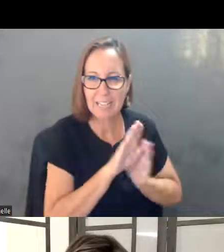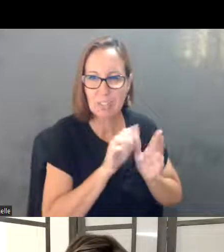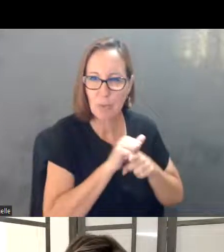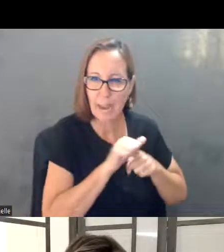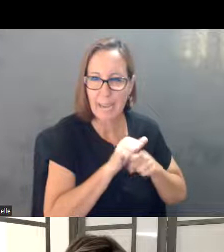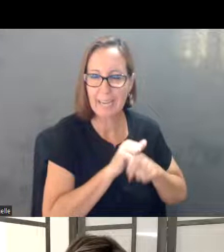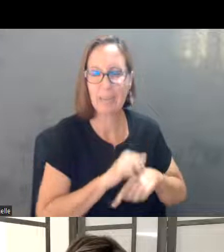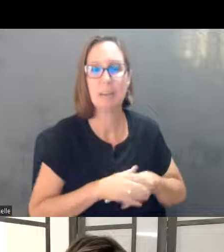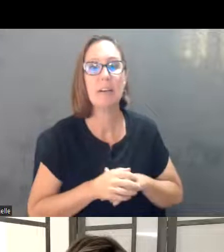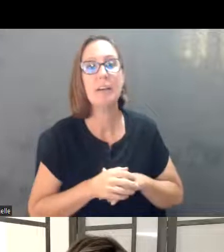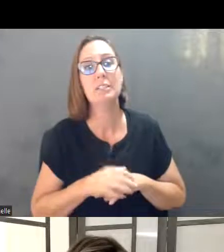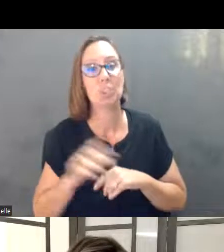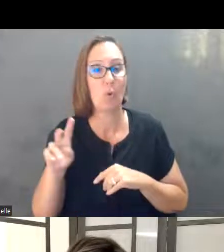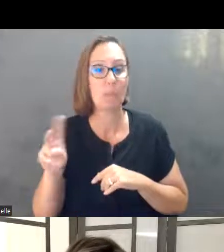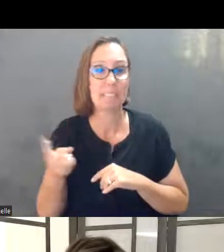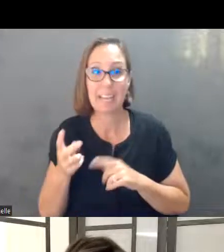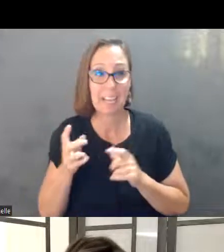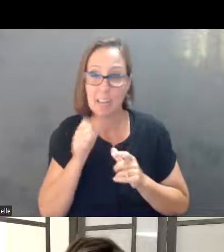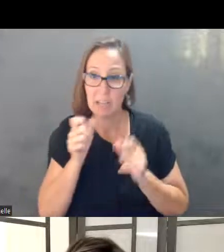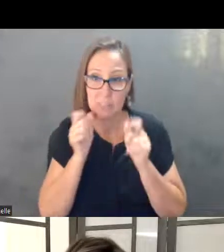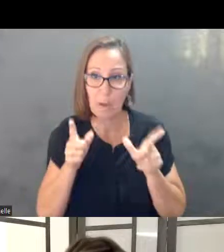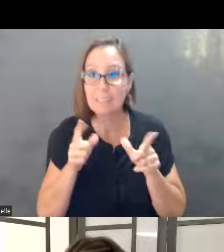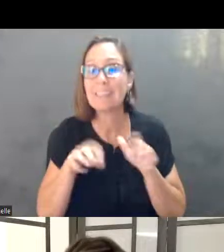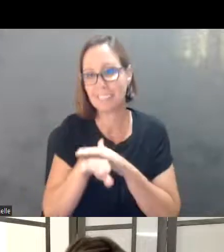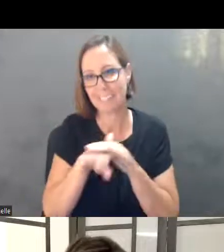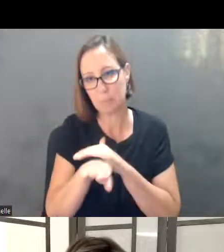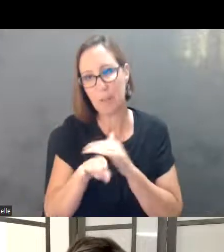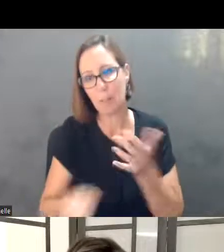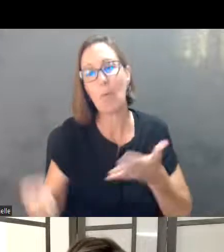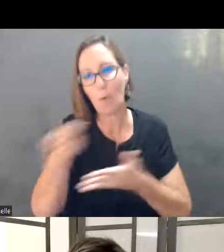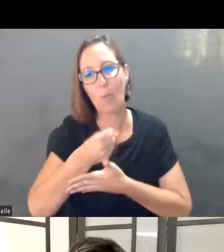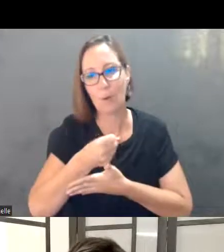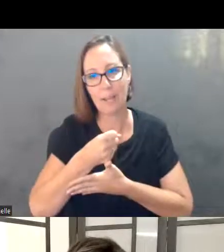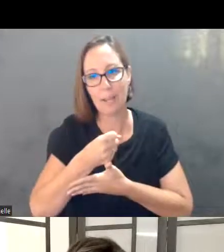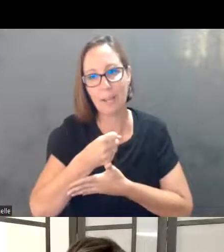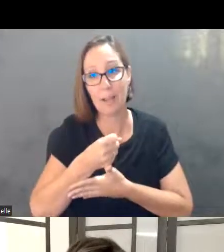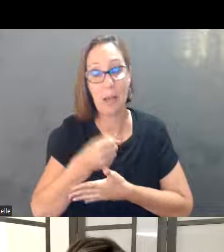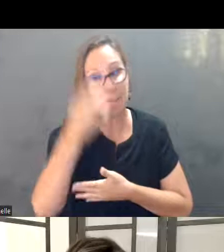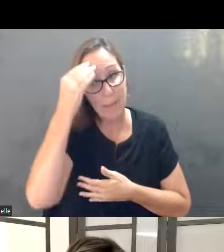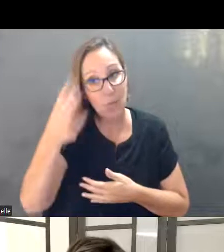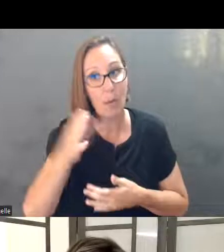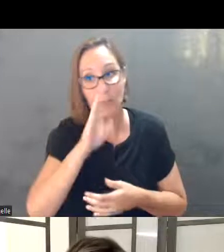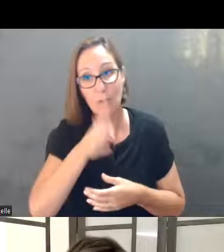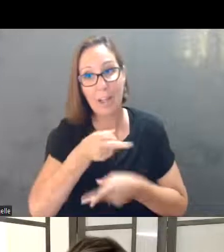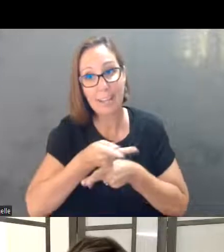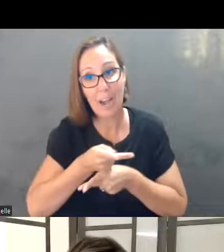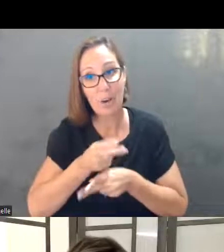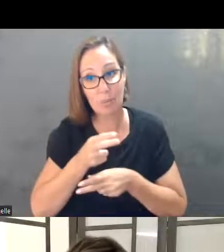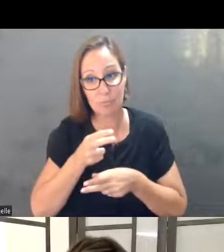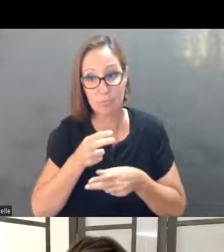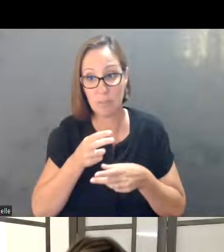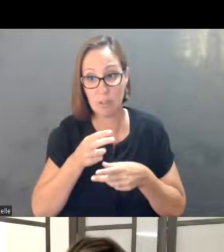no surprise, but to make accessibility a priority. And by the way, in the direct care workforce survey, this was